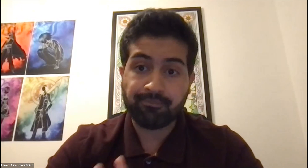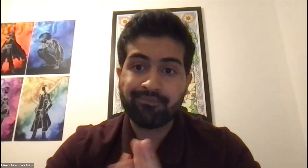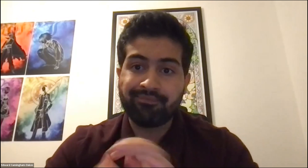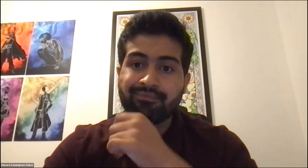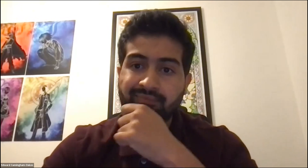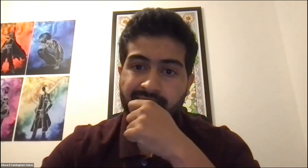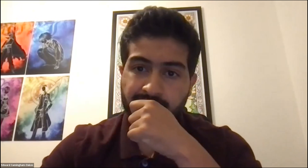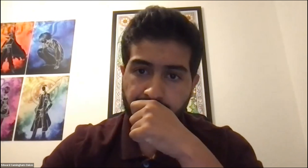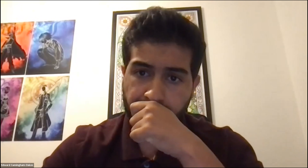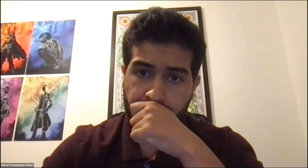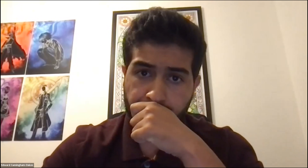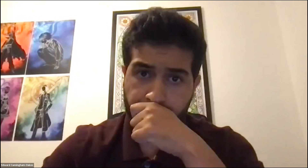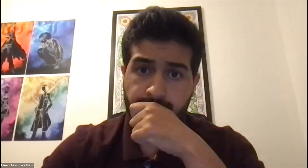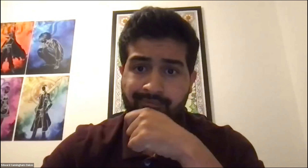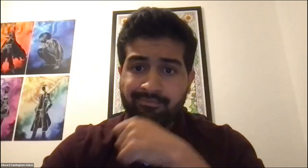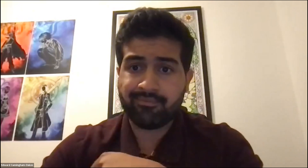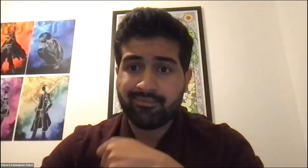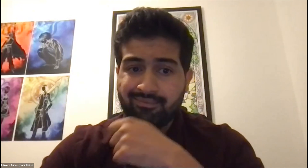this.